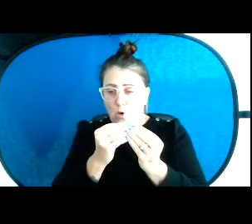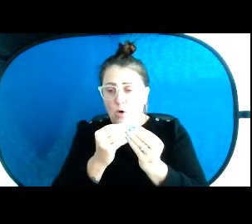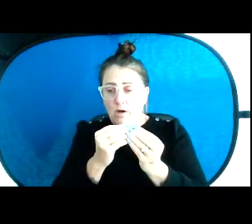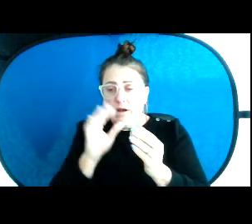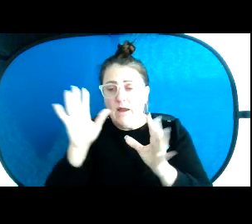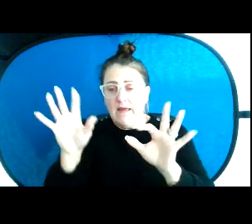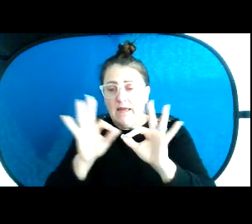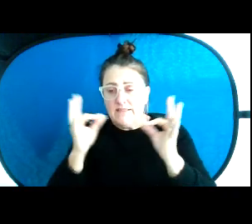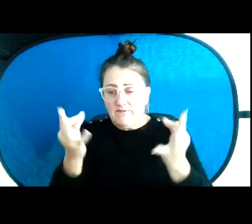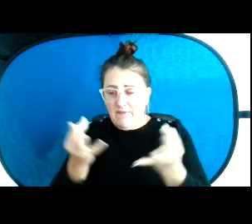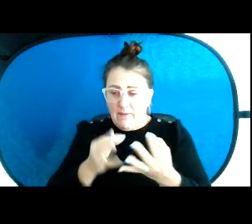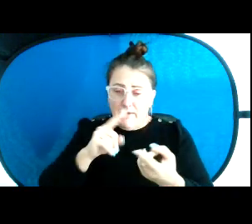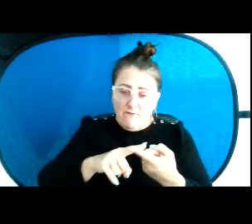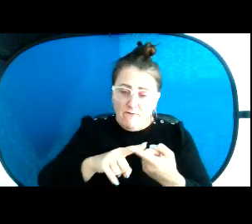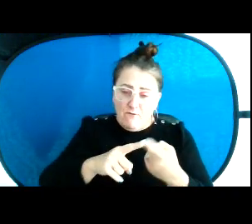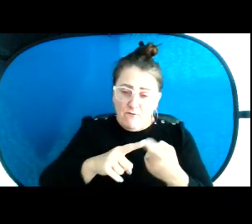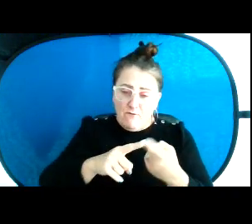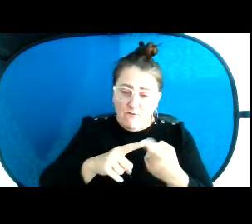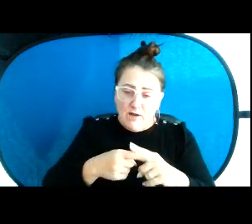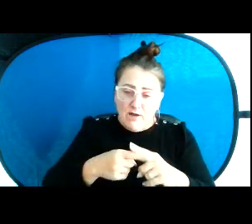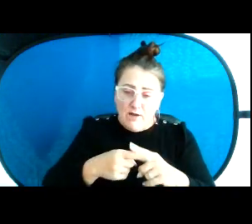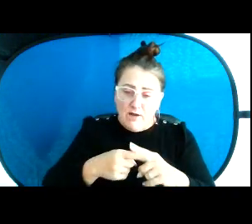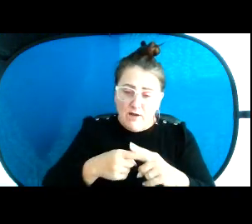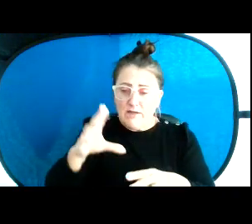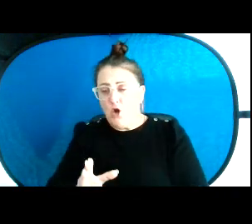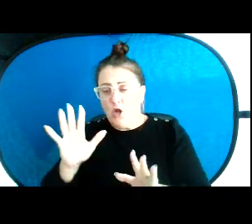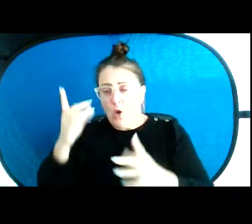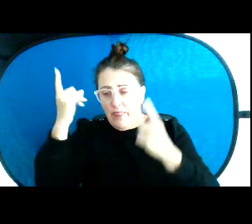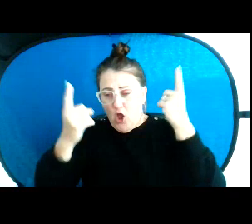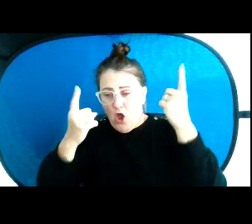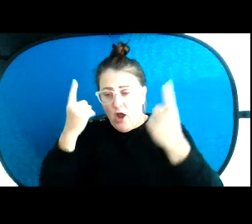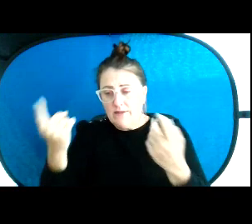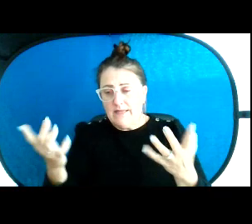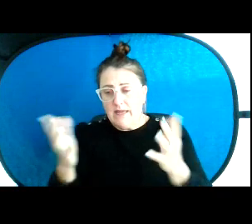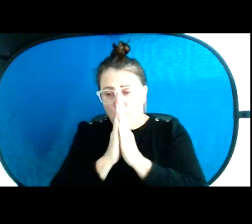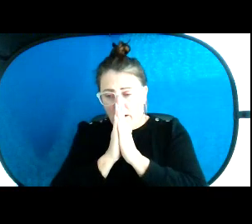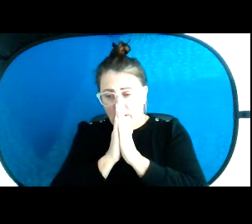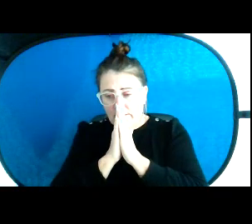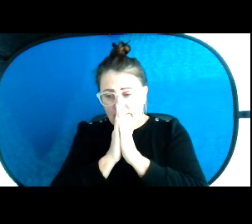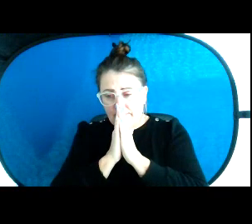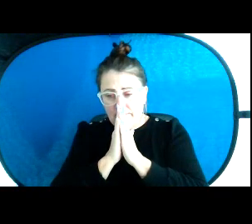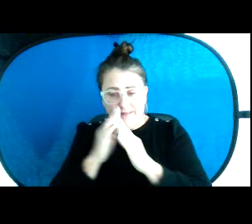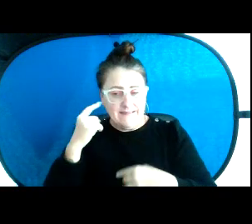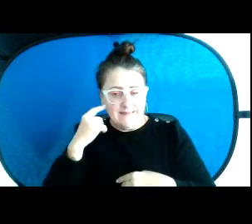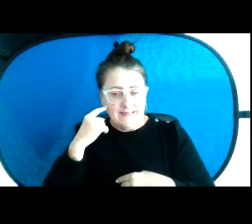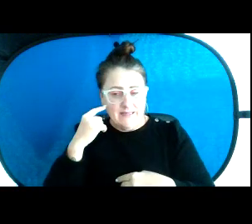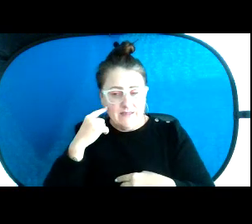family, friends, and coworkers in your thoughts and prayers. Next slide, please.